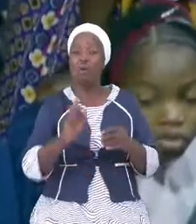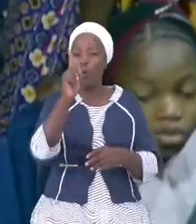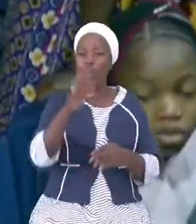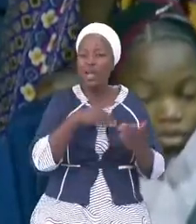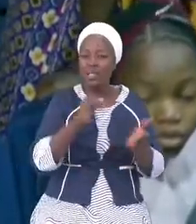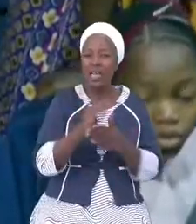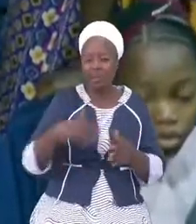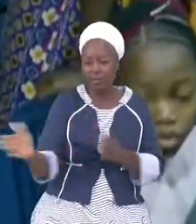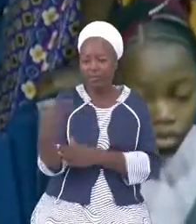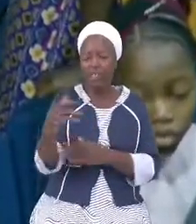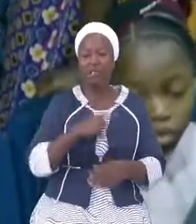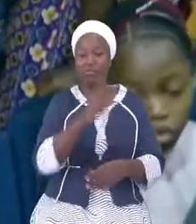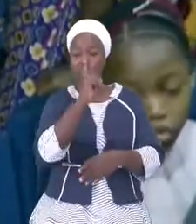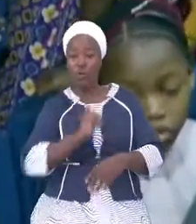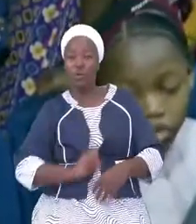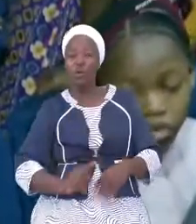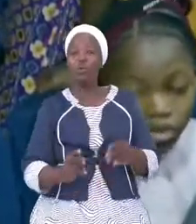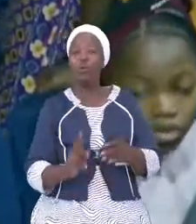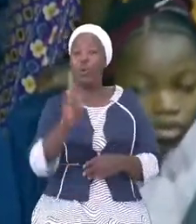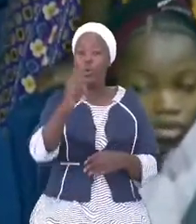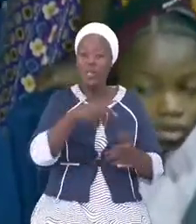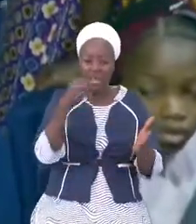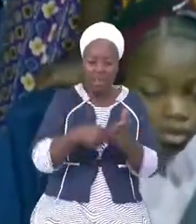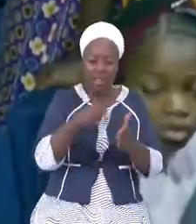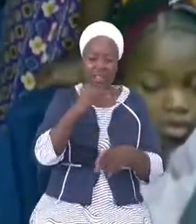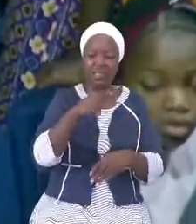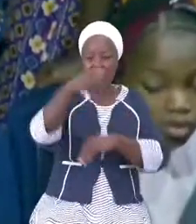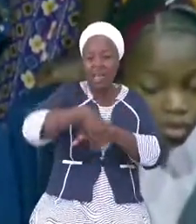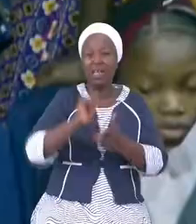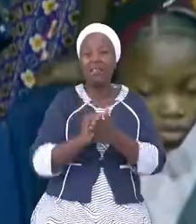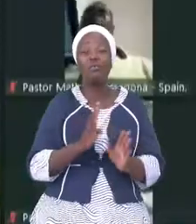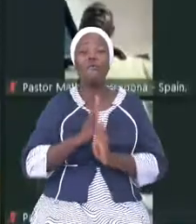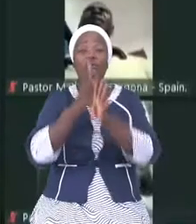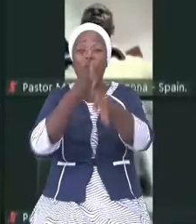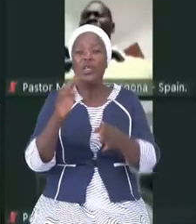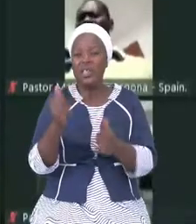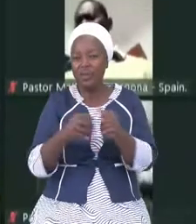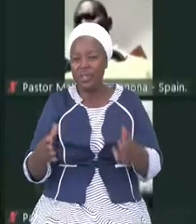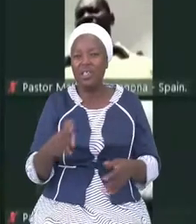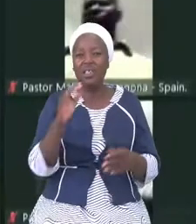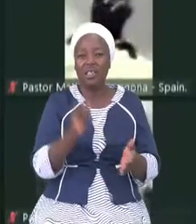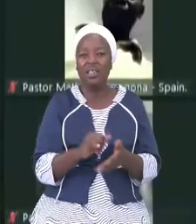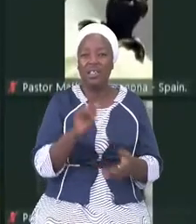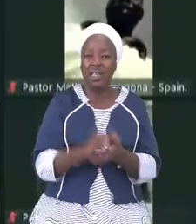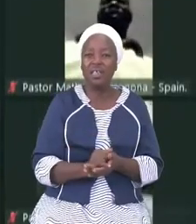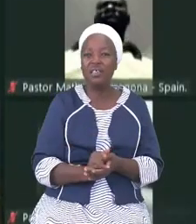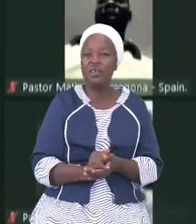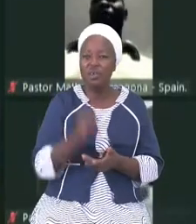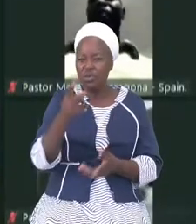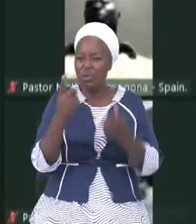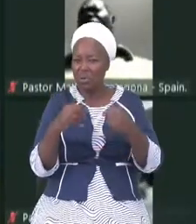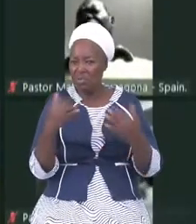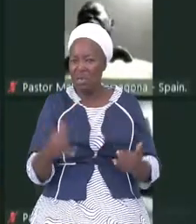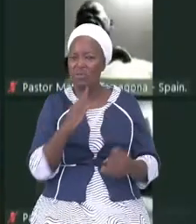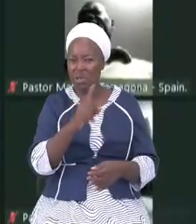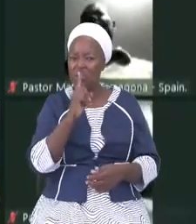swallowed up, this is the night. Will vomit everything. You'll come now on sure ground. You